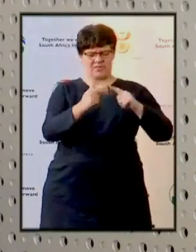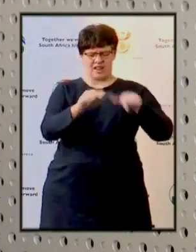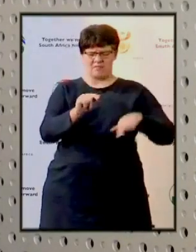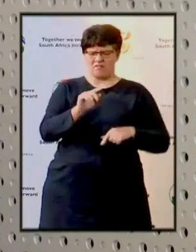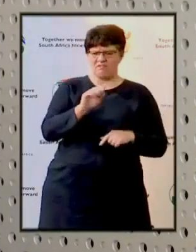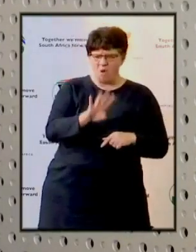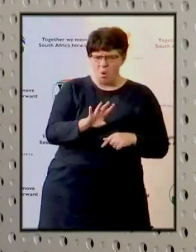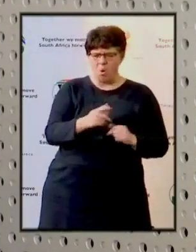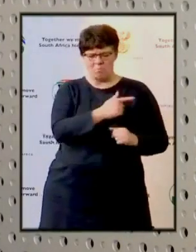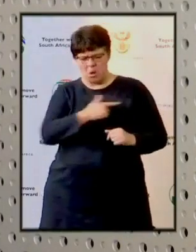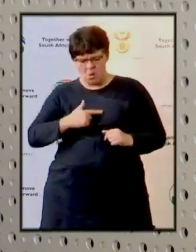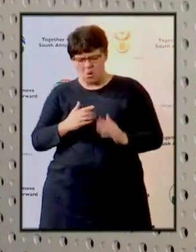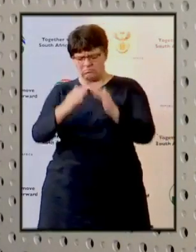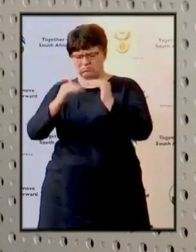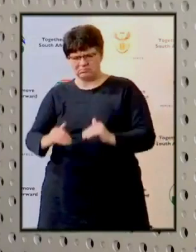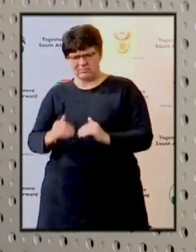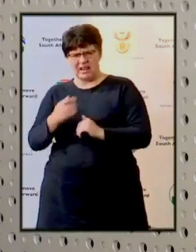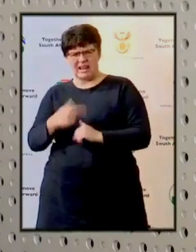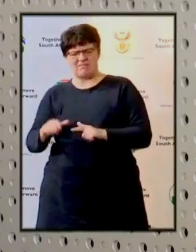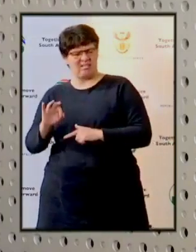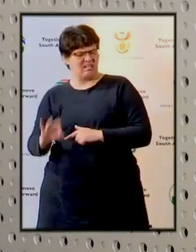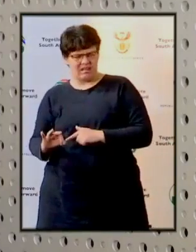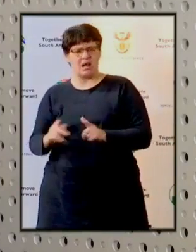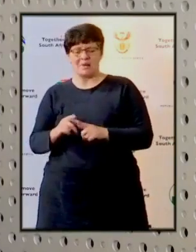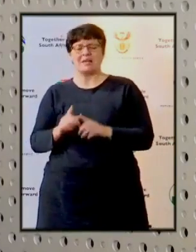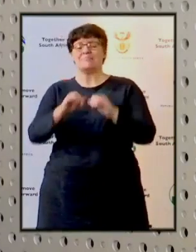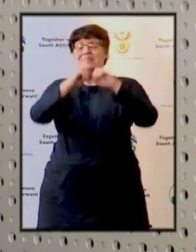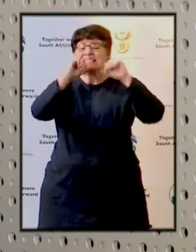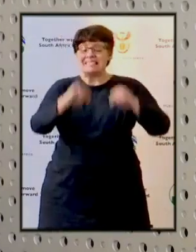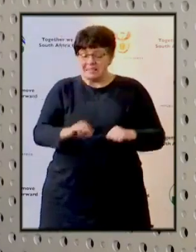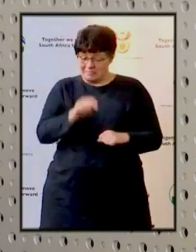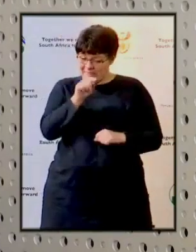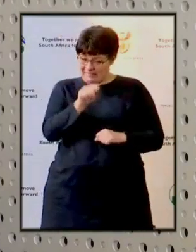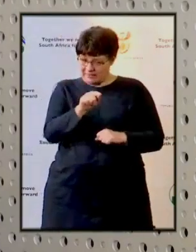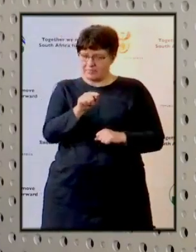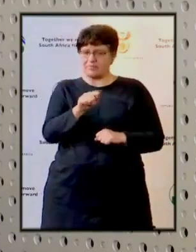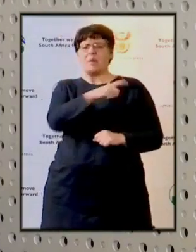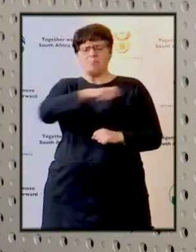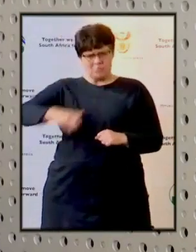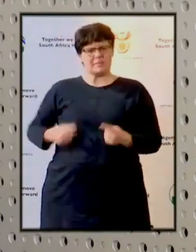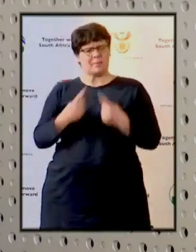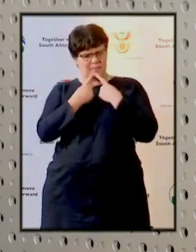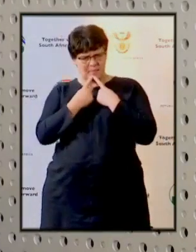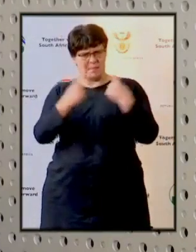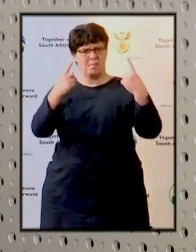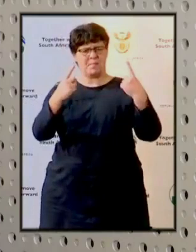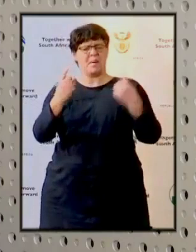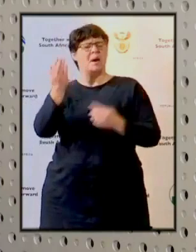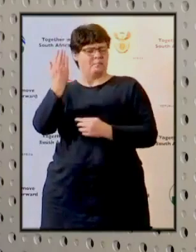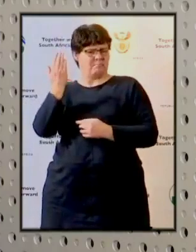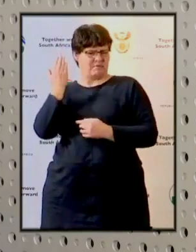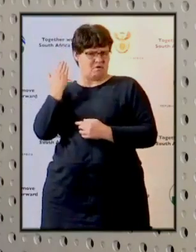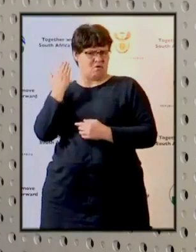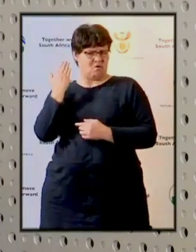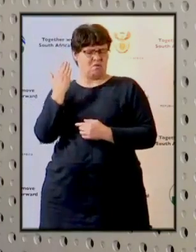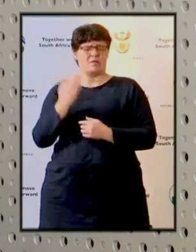Now, the system that we've developed that the president spoke about when he addressed the nation